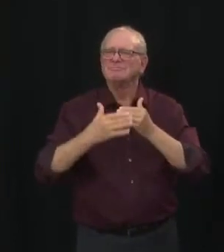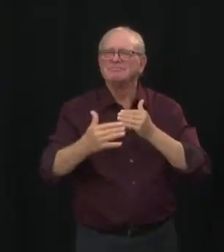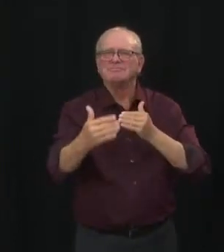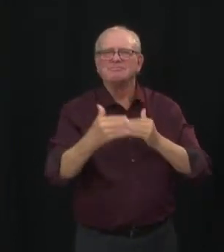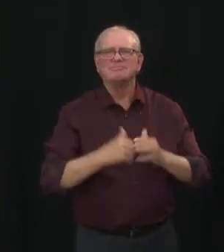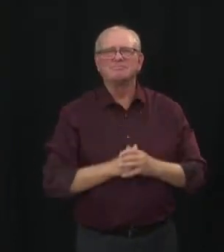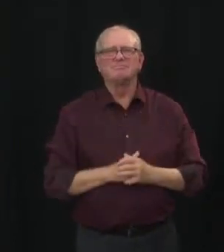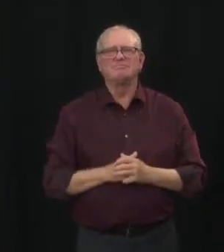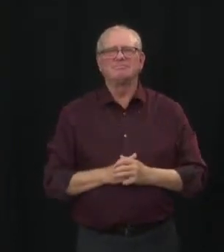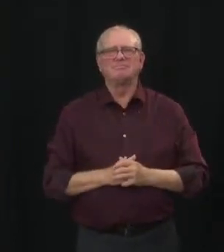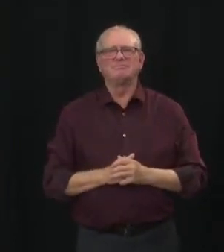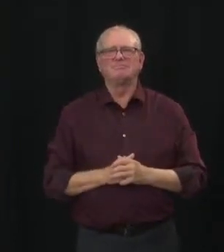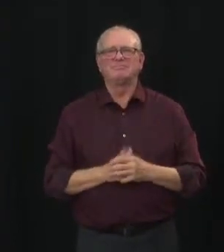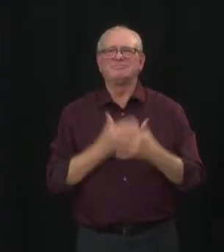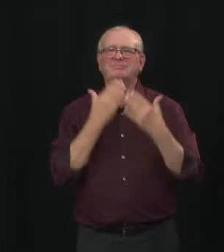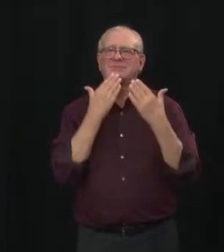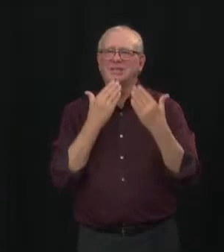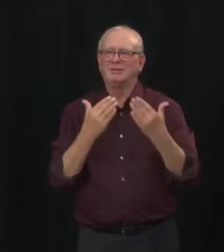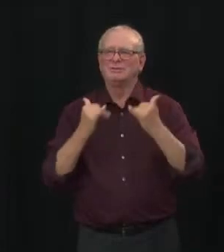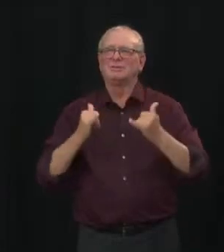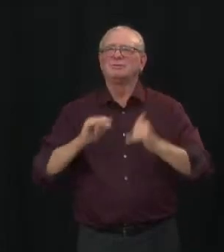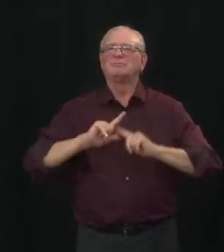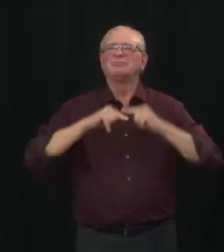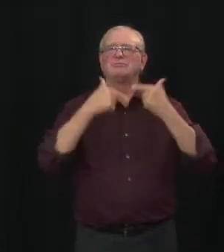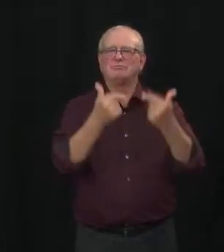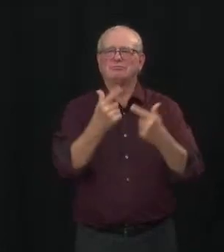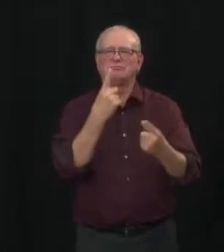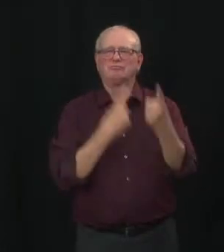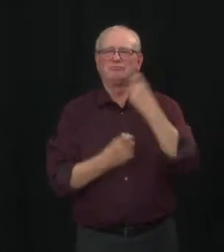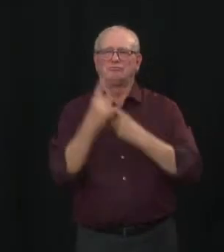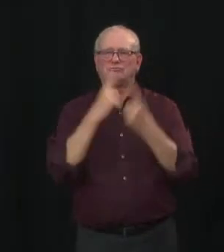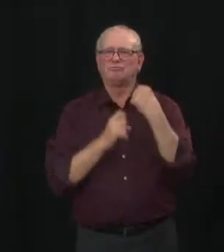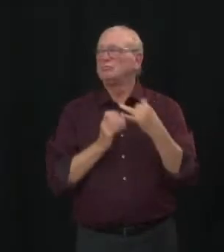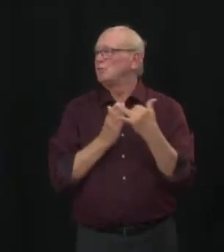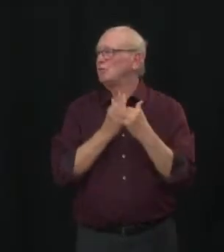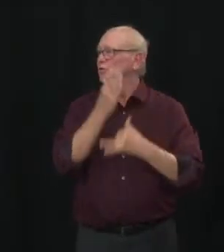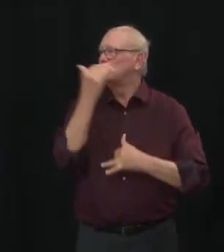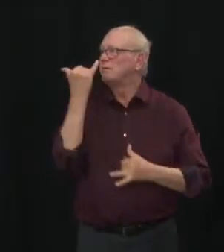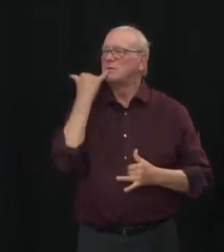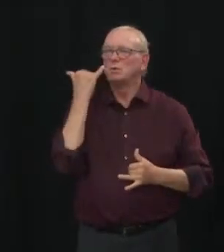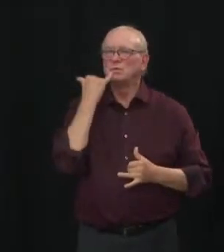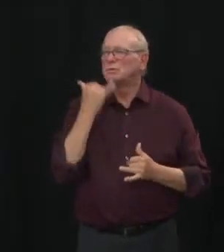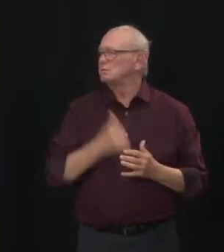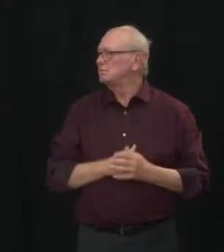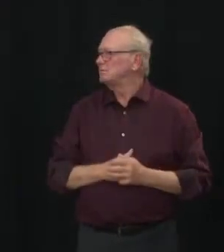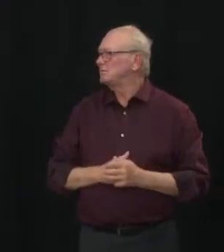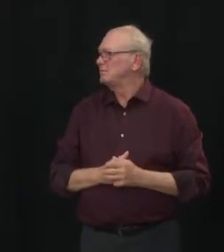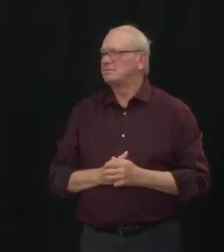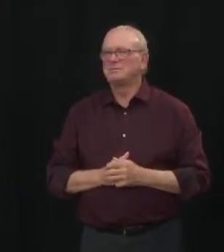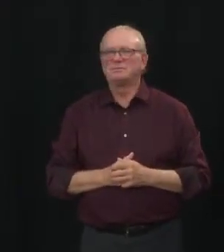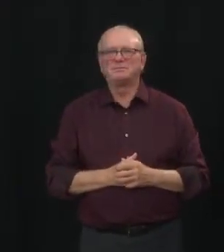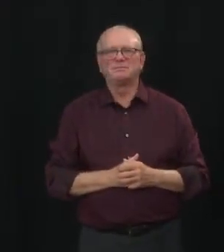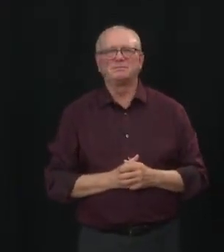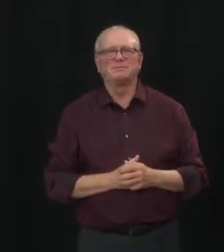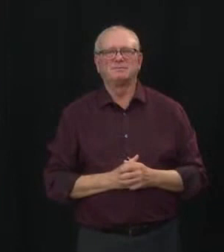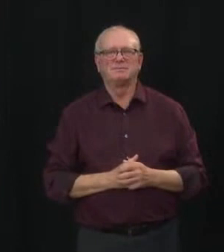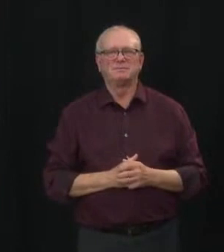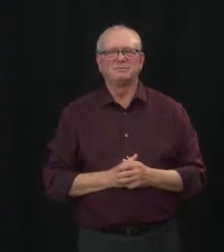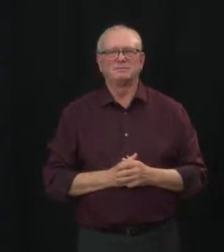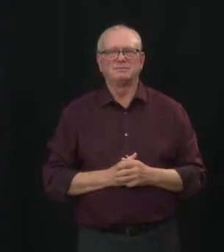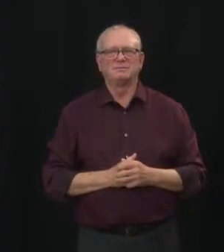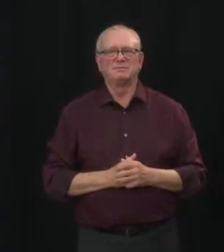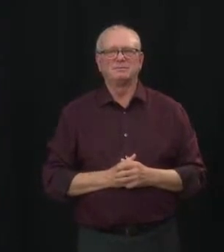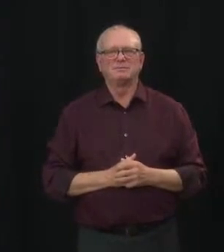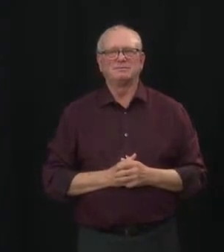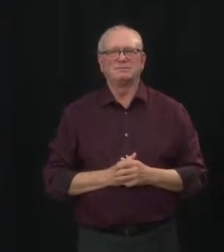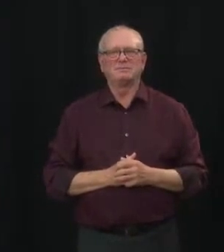us. Thank you, and we're happy to take questions. Thanks, Dr. Hinshaw and Minister. I think we've got a couple of reporters just on the phone. No one here in the room in Edmonton, and I think